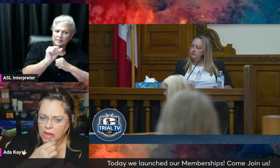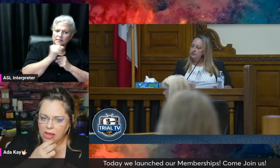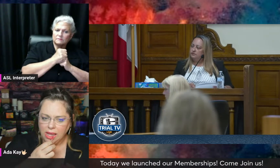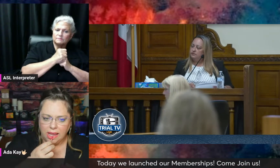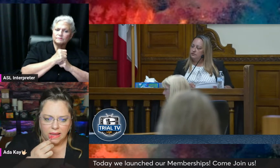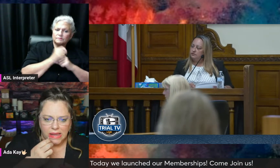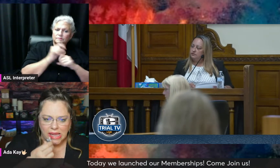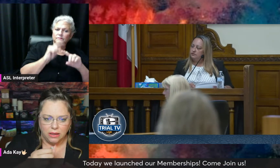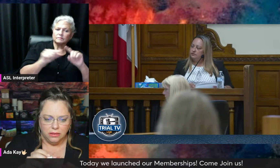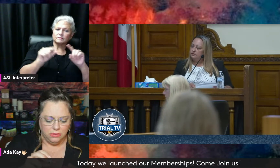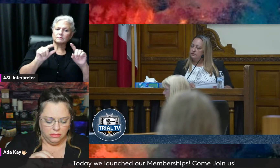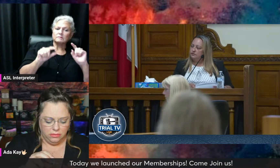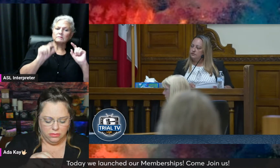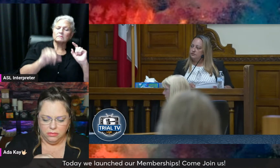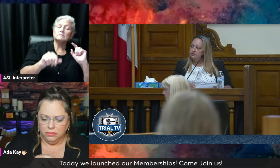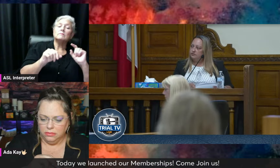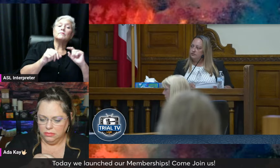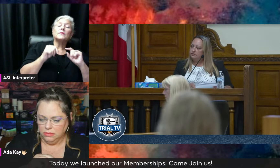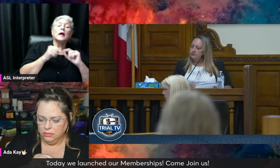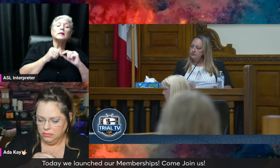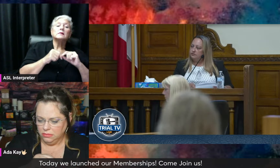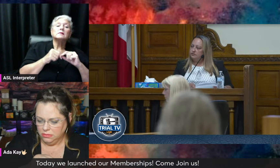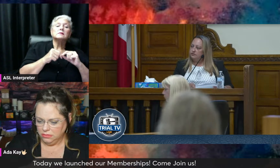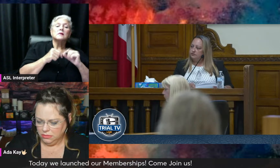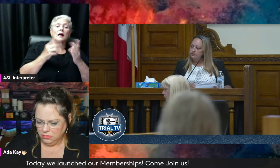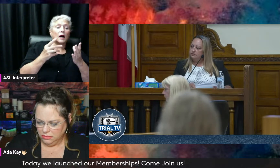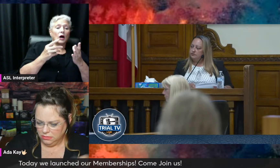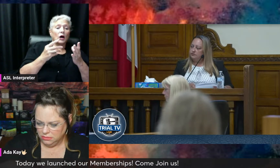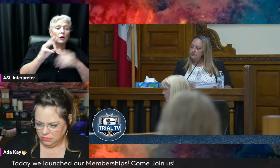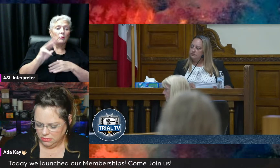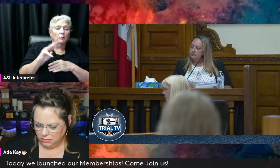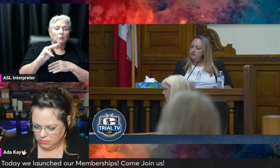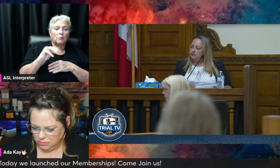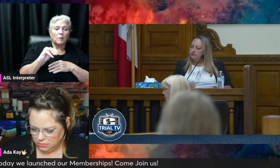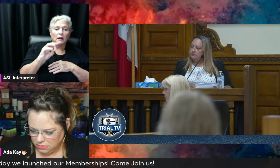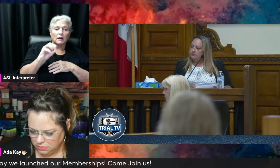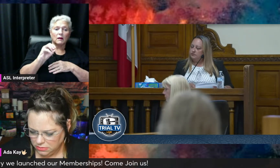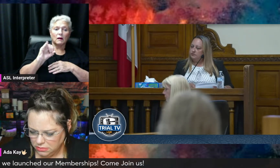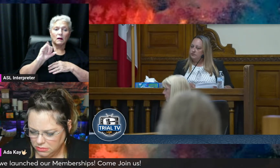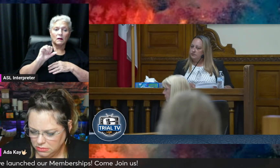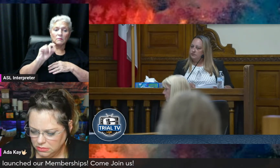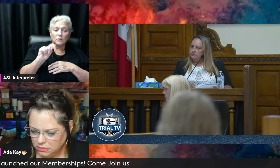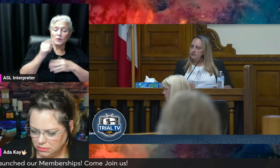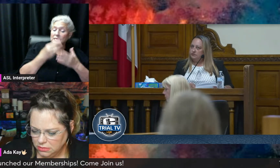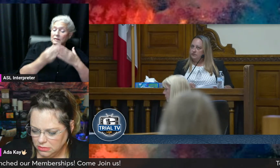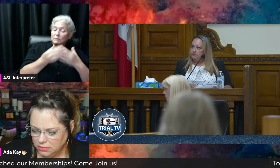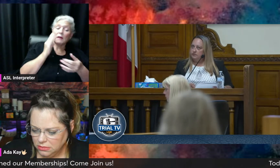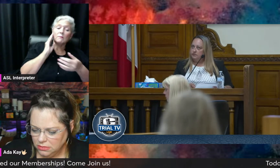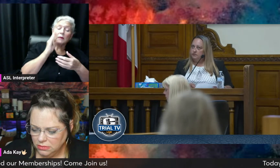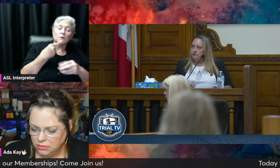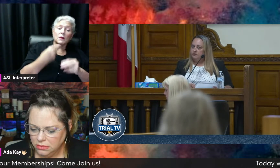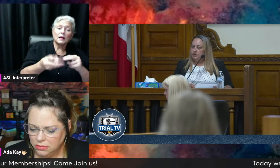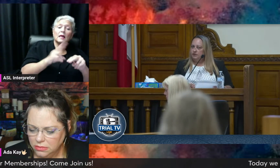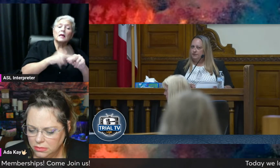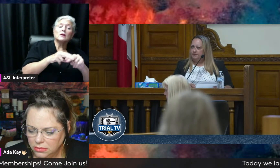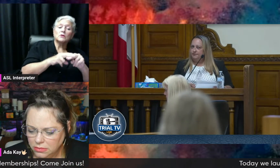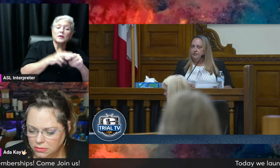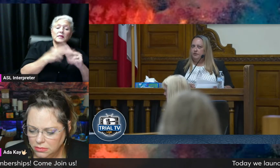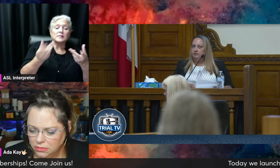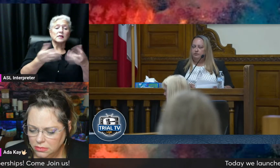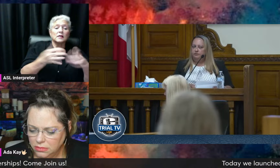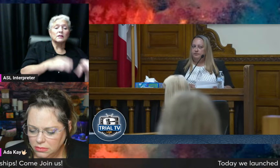it's moist might actually increase the likelihood that I get that touch DNA, doesn't it?